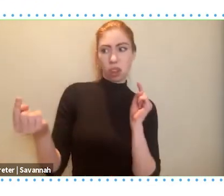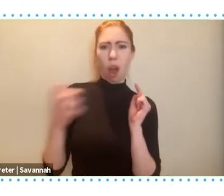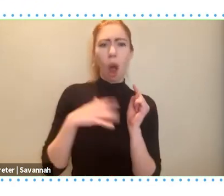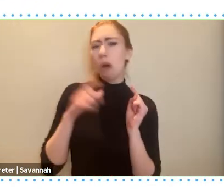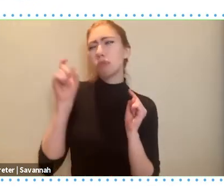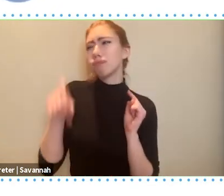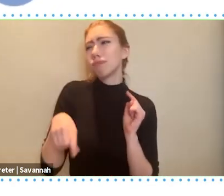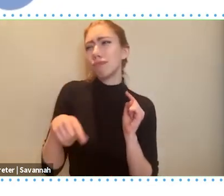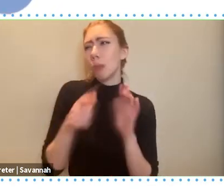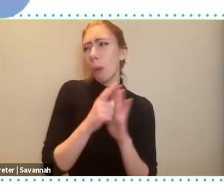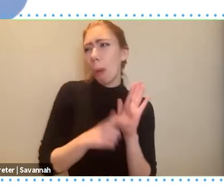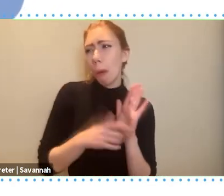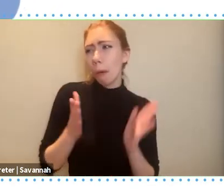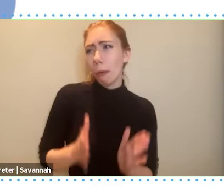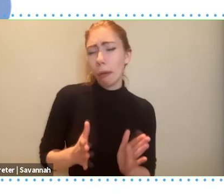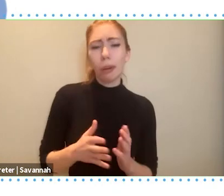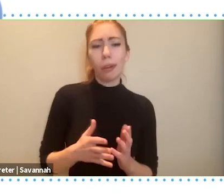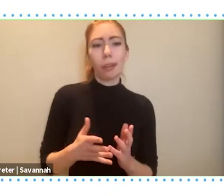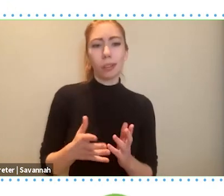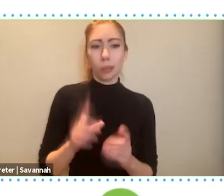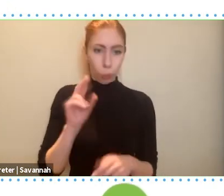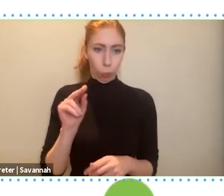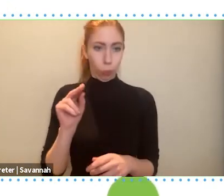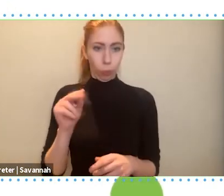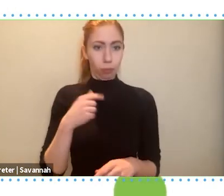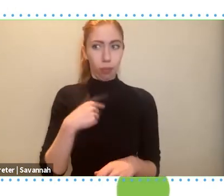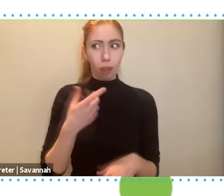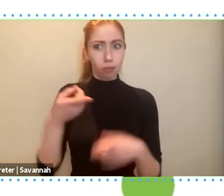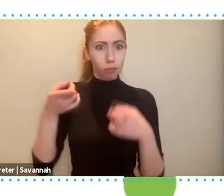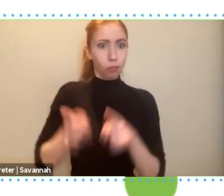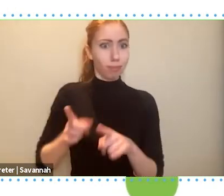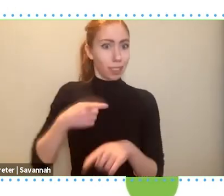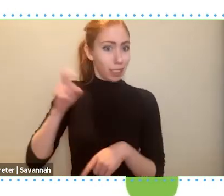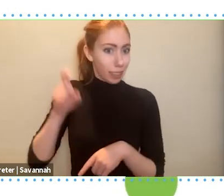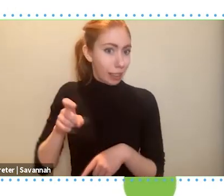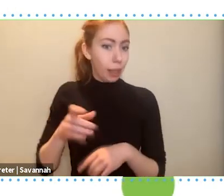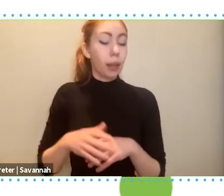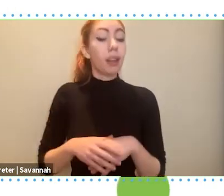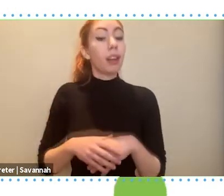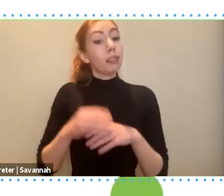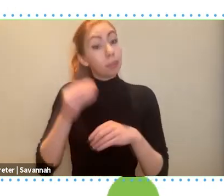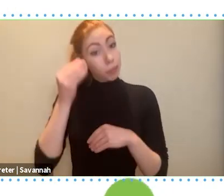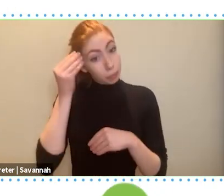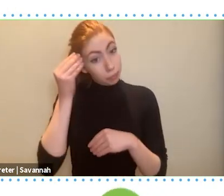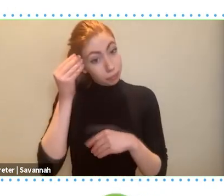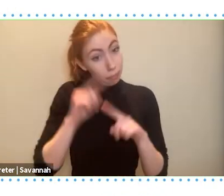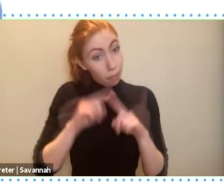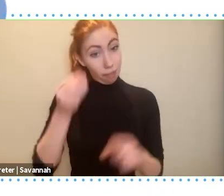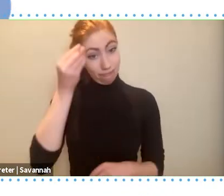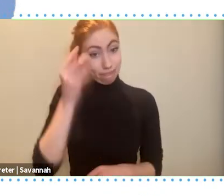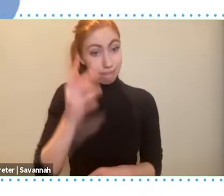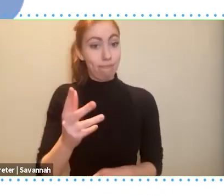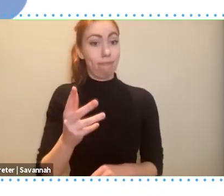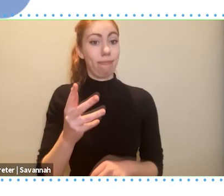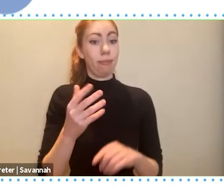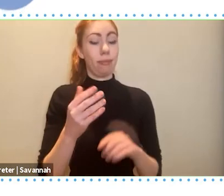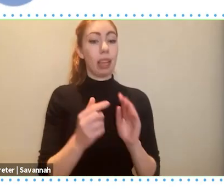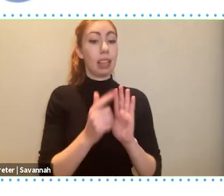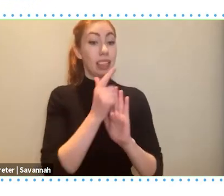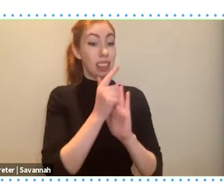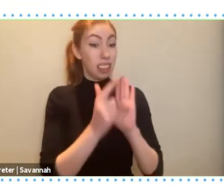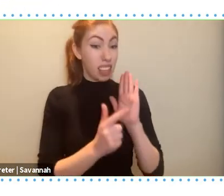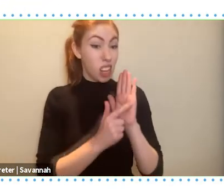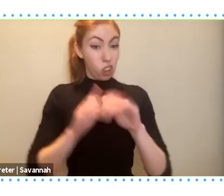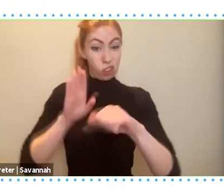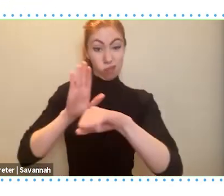terms, and I'm not sure if she's on the call, but she's saying, if you have a lawyer, it's not to give you legal advice, it's to give you legal thinking and